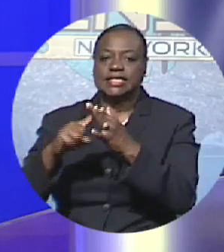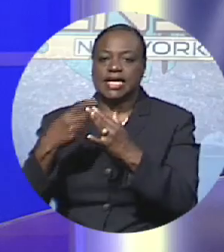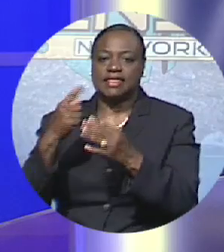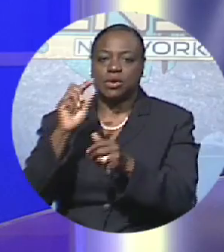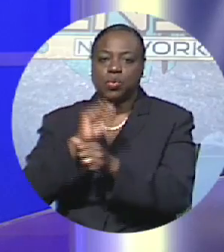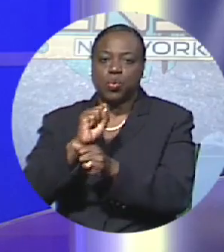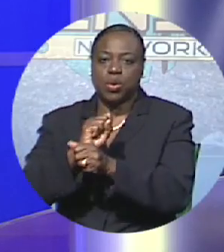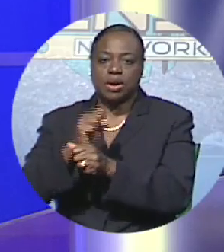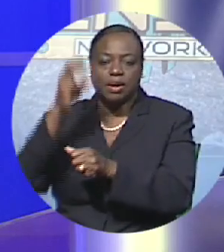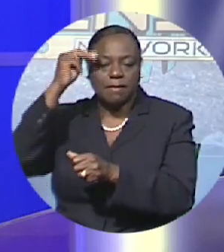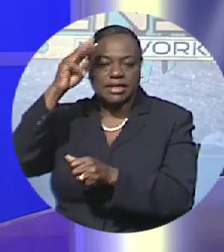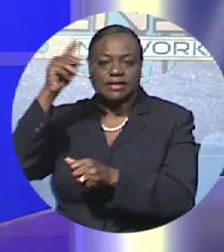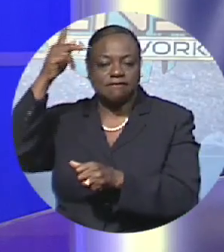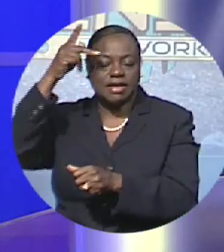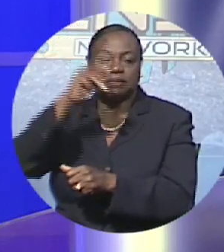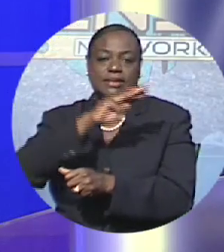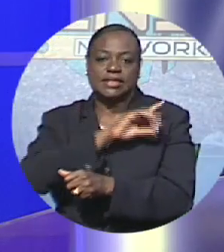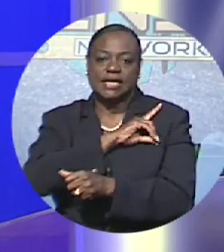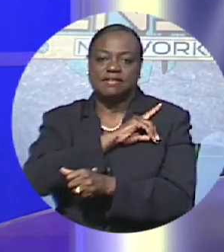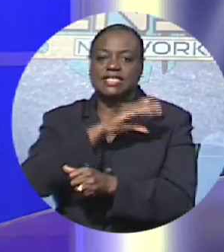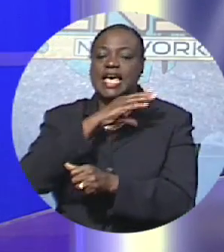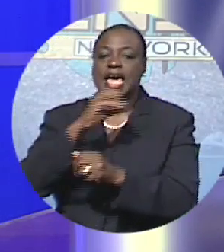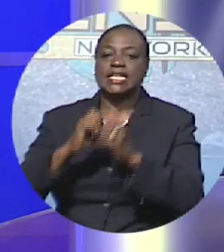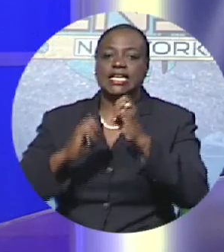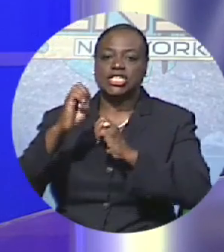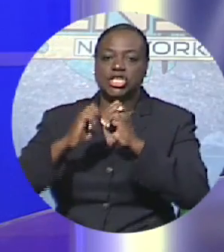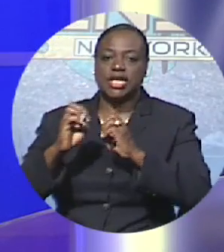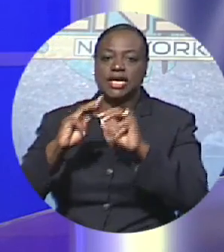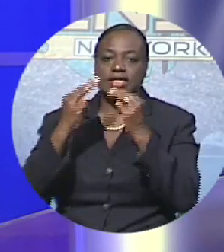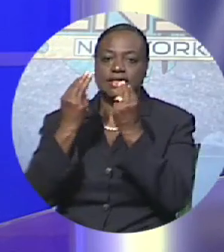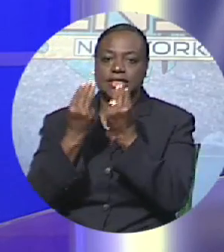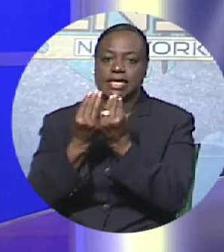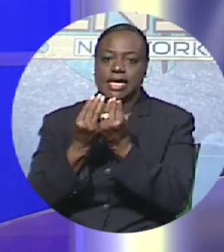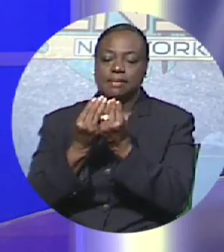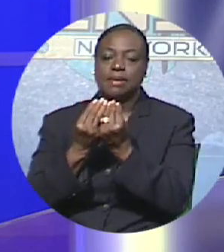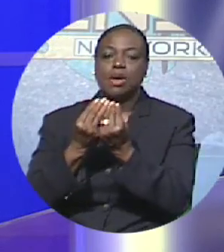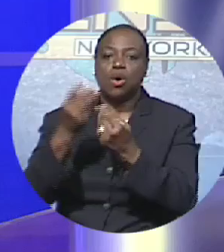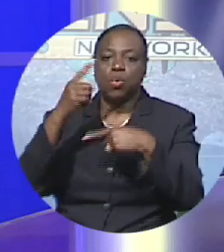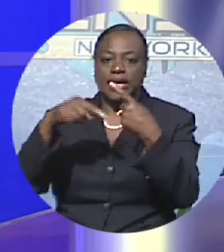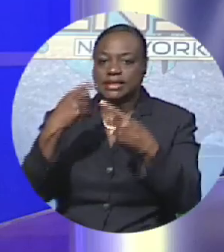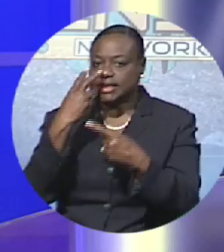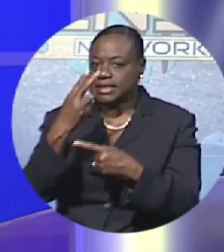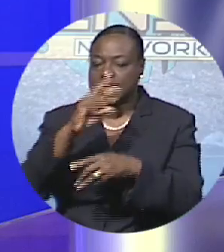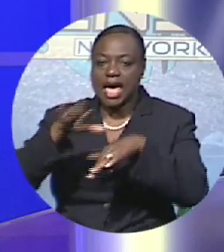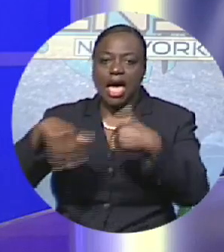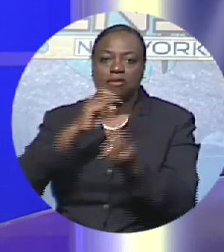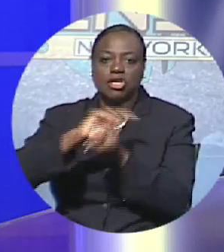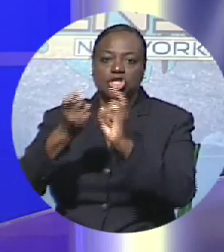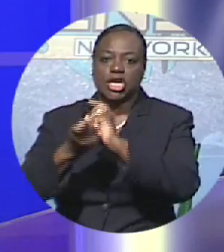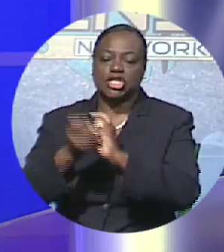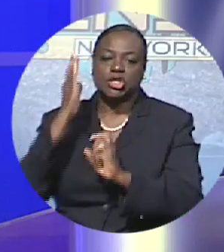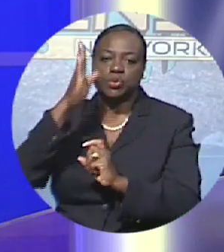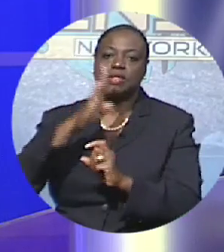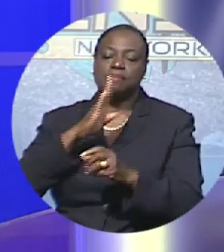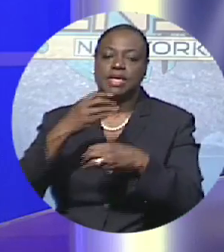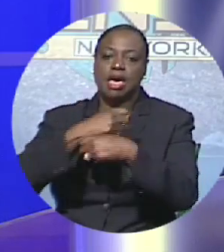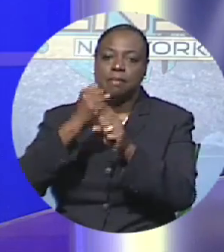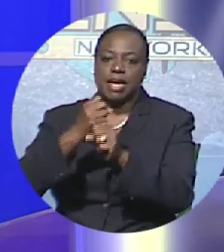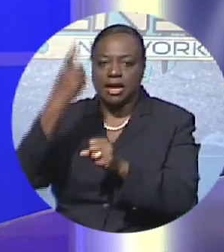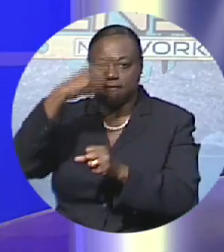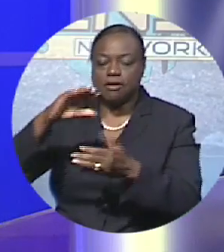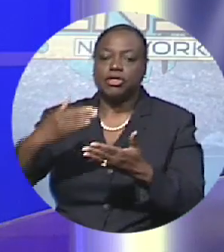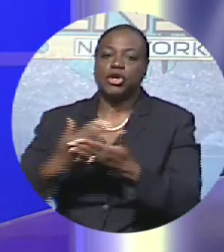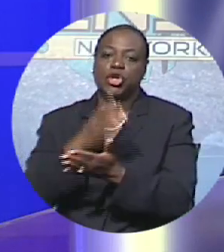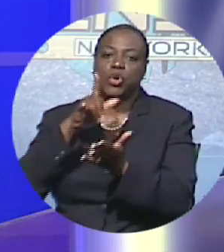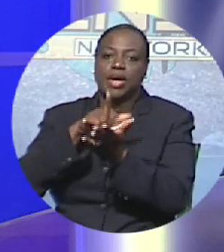Davis and his engineering team accompanied him to view the current airport structure to see how the changes will be made. He then declared to